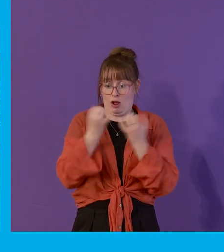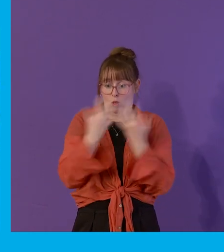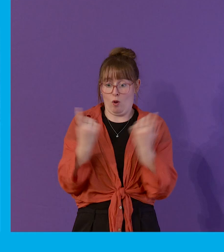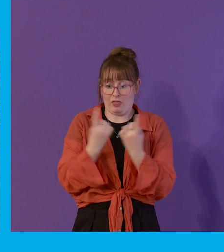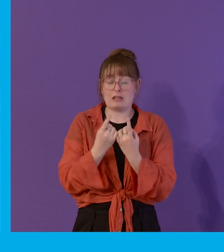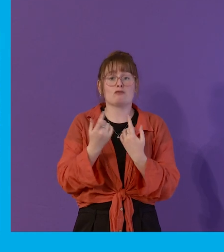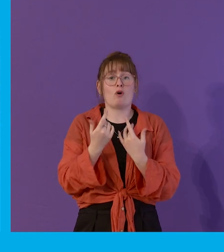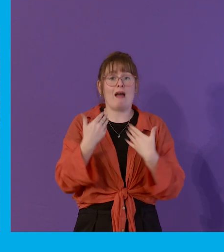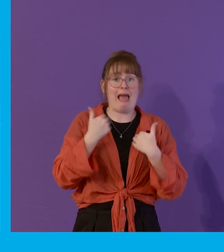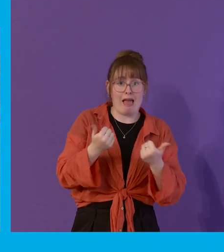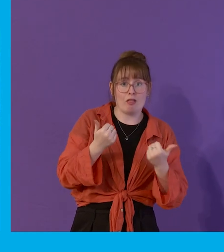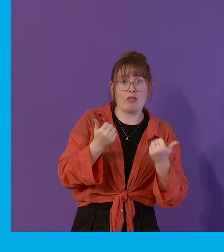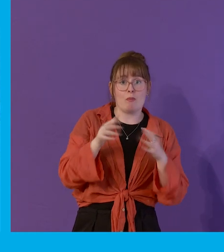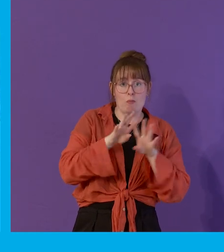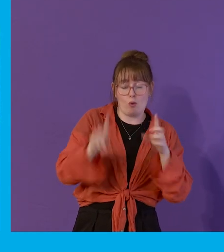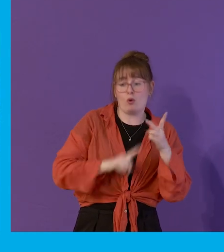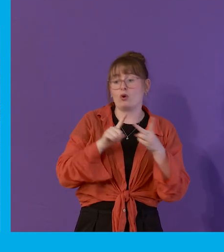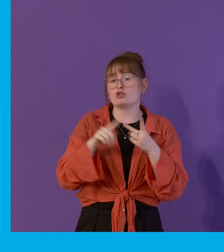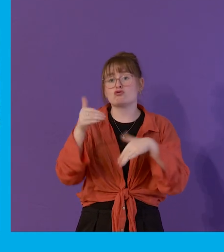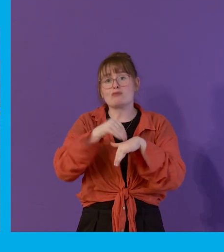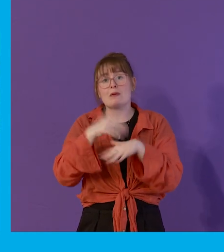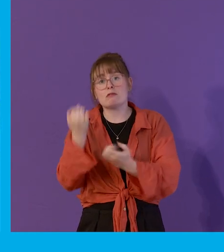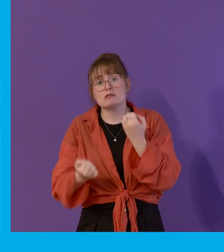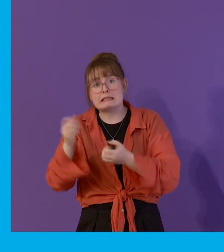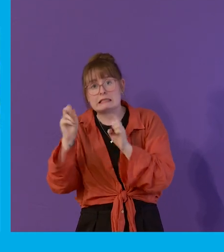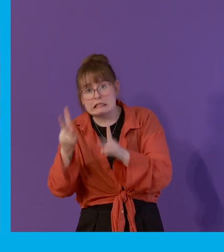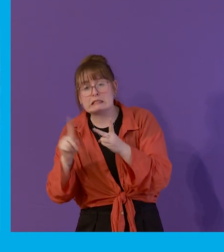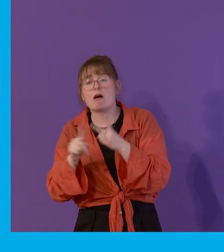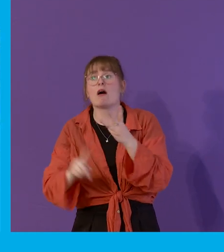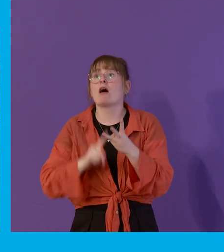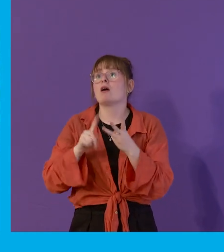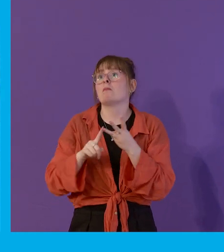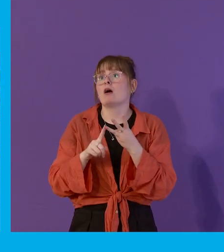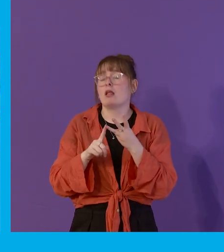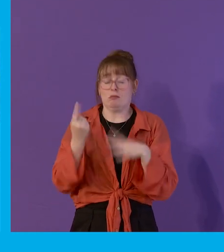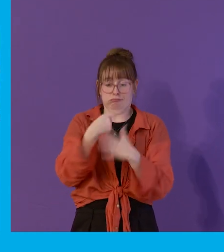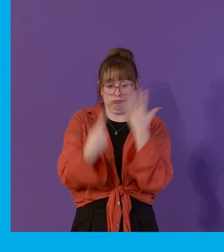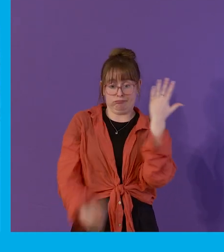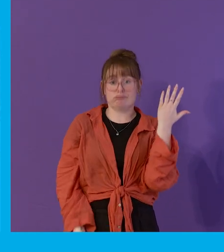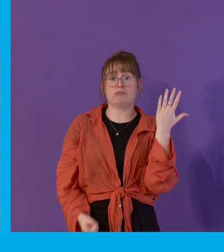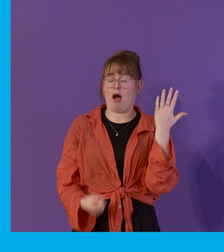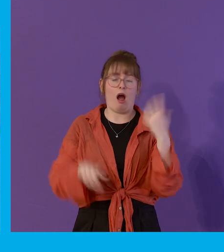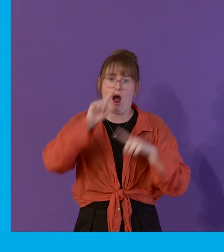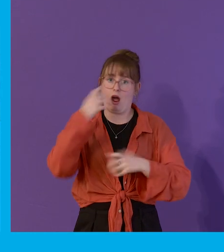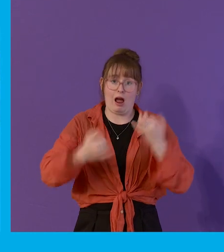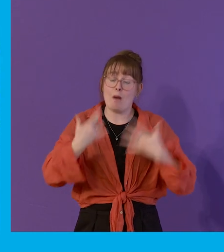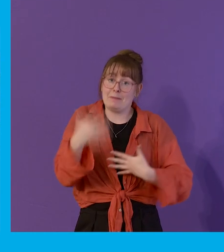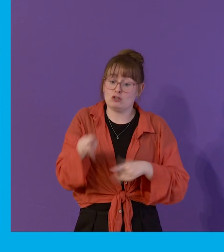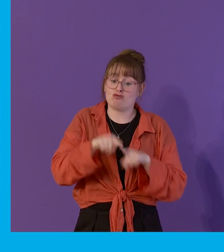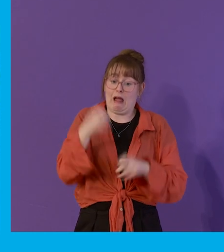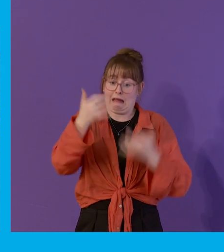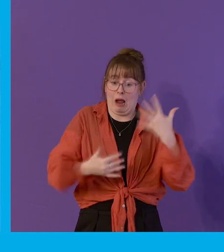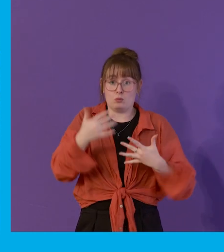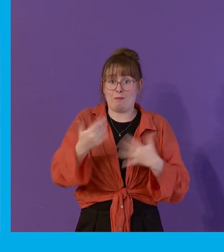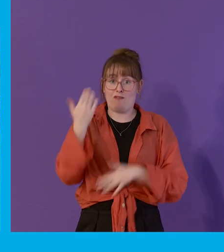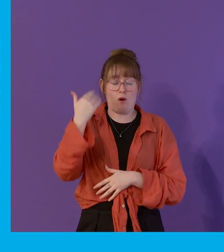between health boards, between councils, between criminal justice systems, between, I mean, literally you name it. I tried to count them once and pretty much